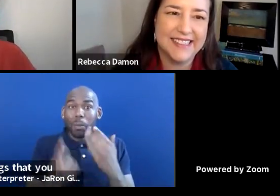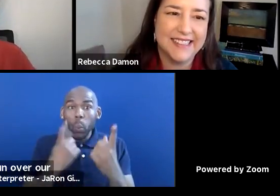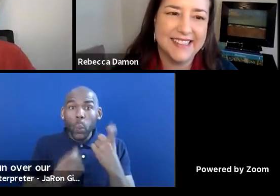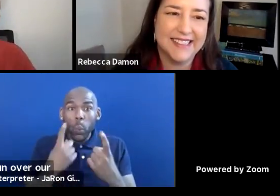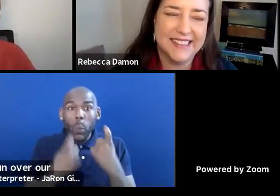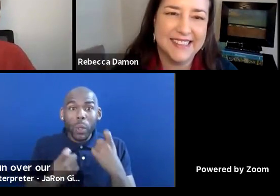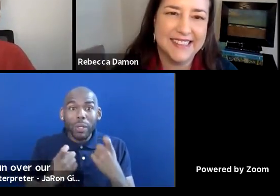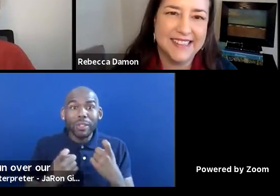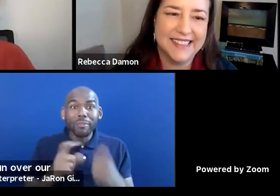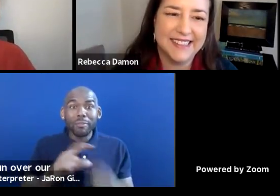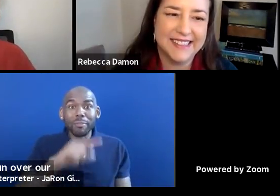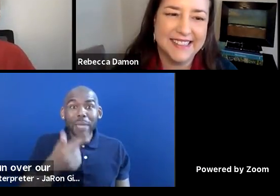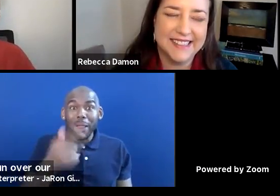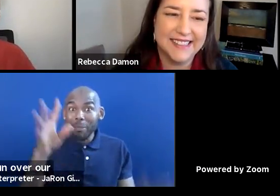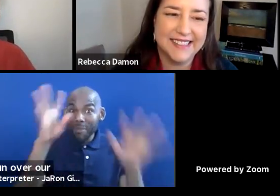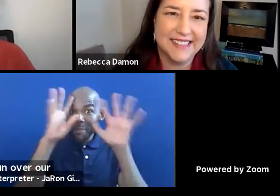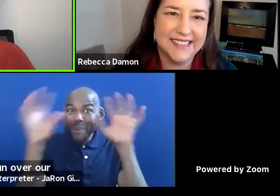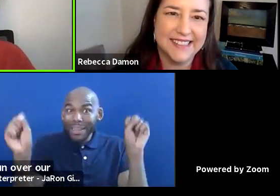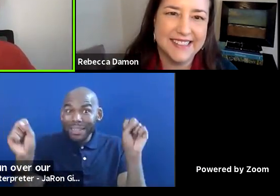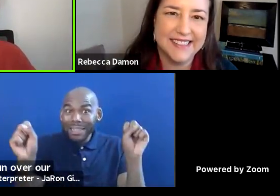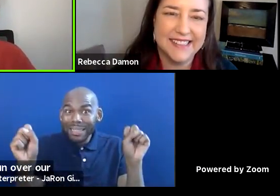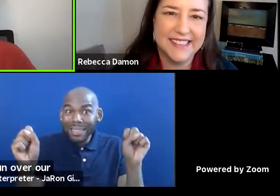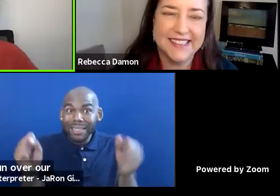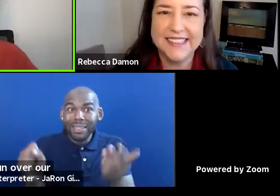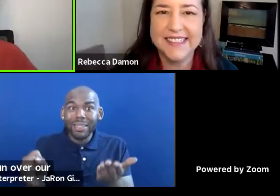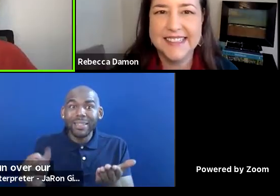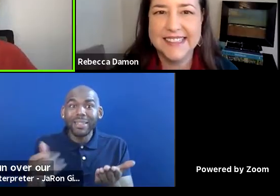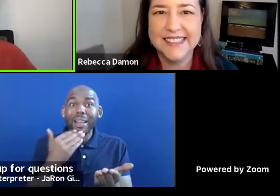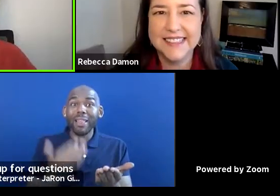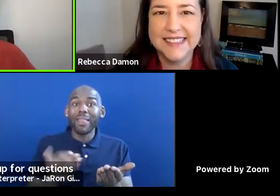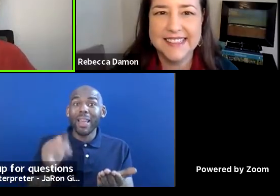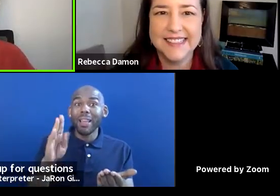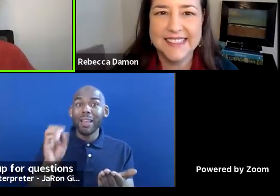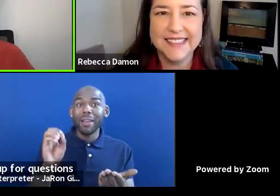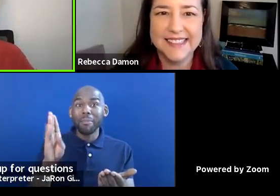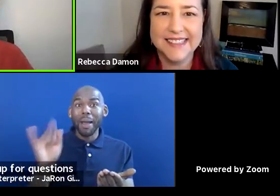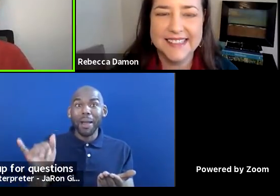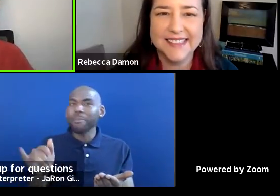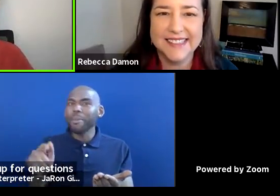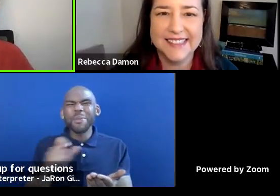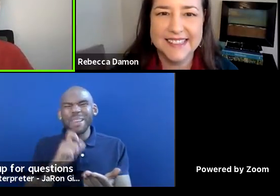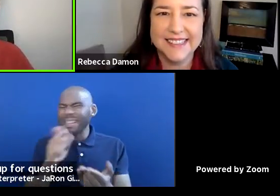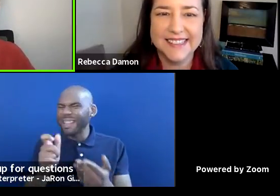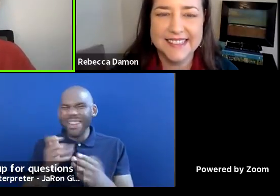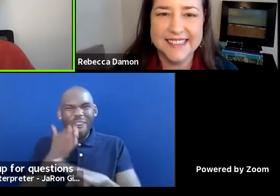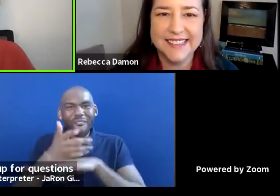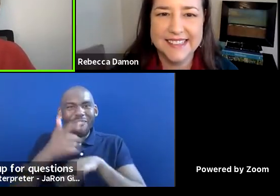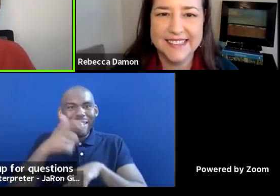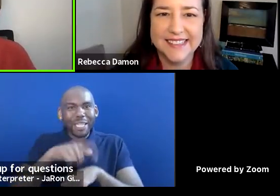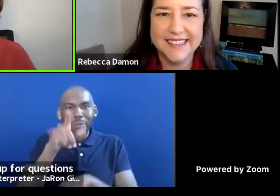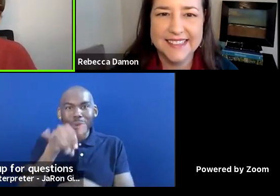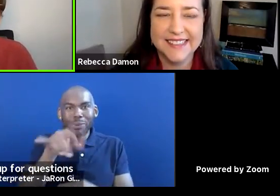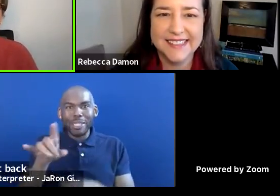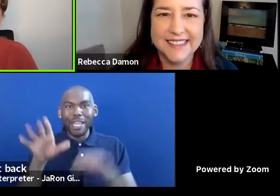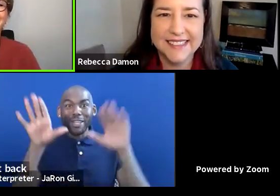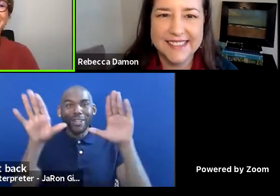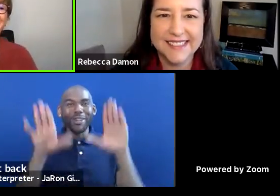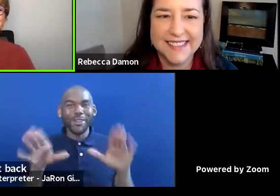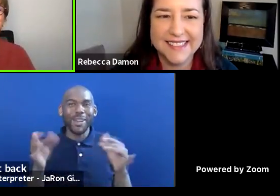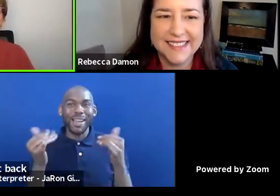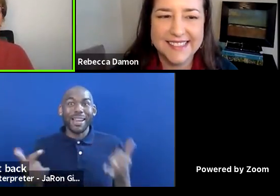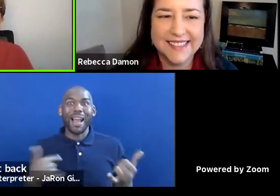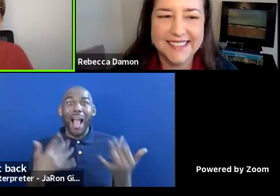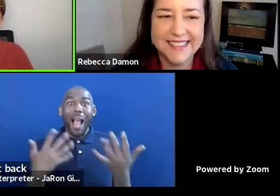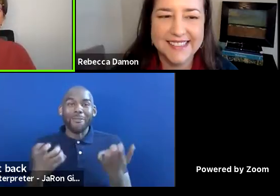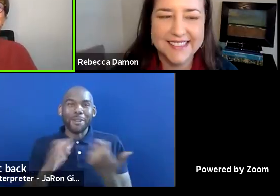President, back to you. Thank you, Bob. You did not run over time. You did great. It makes me want to be a journalist.